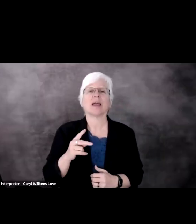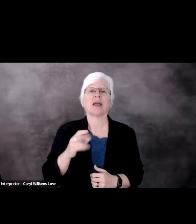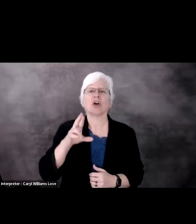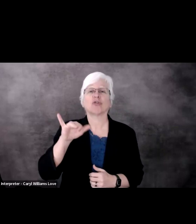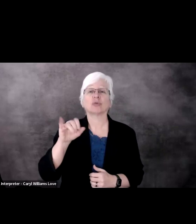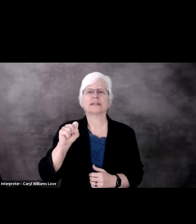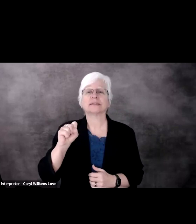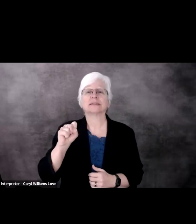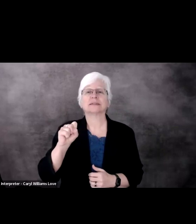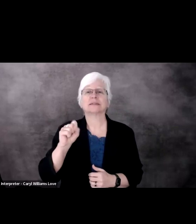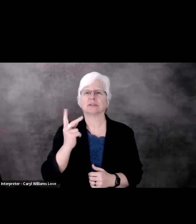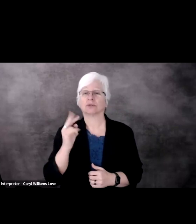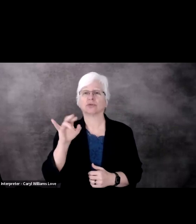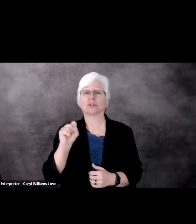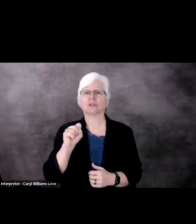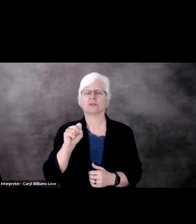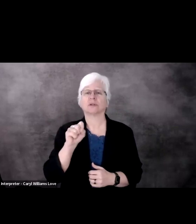the newsletter. Are there any,